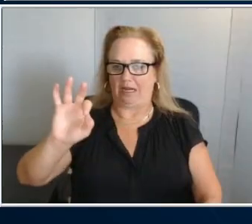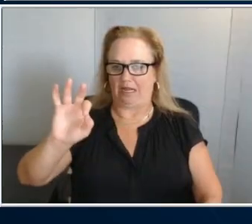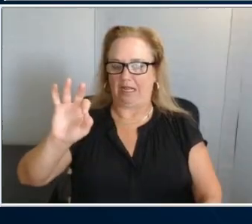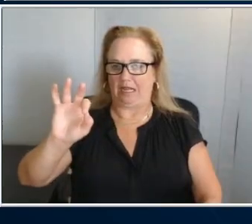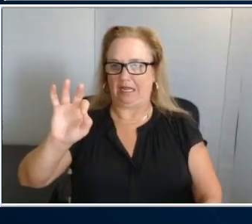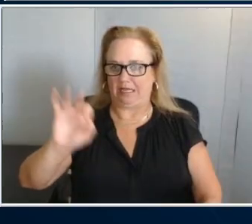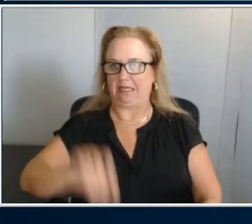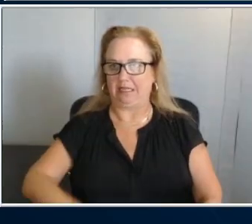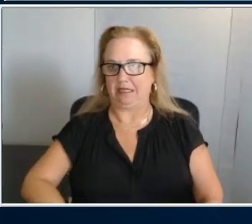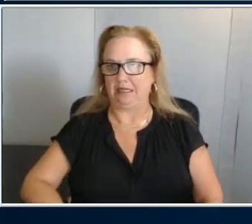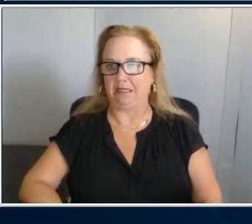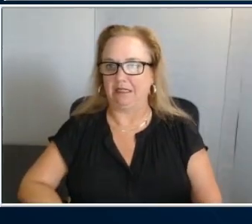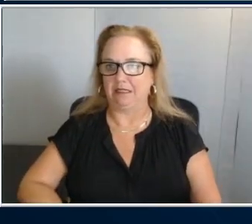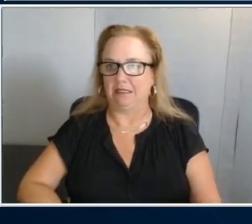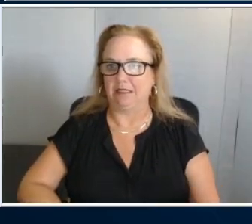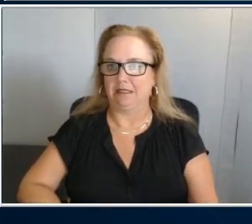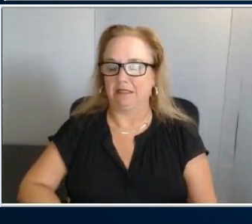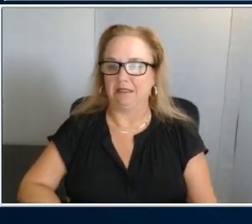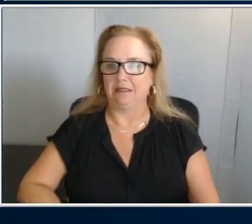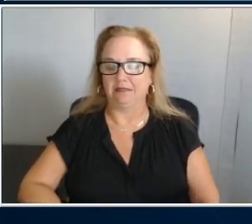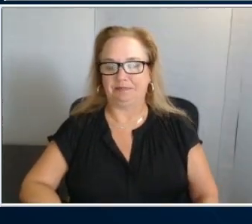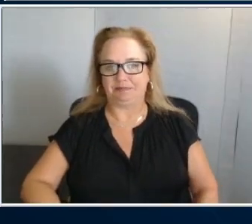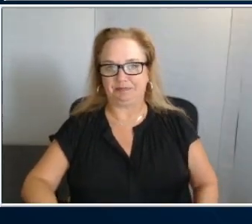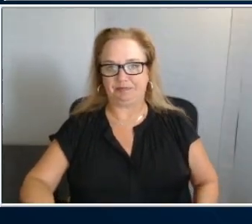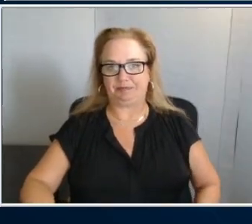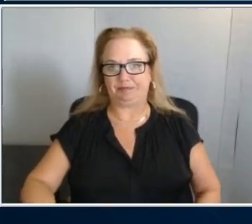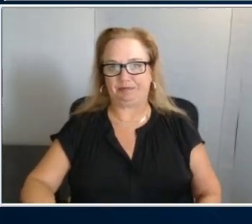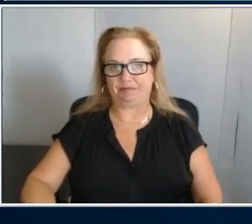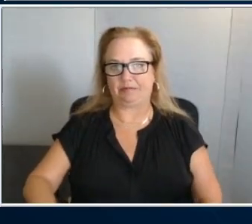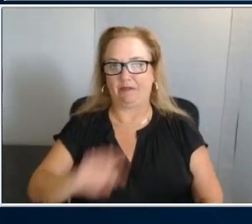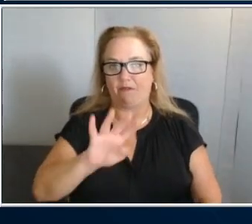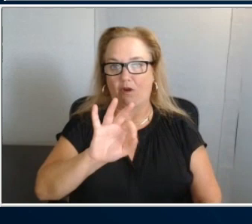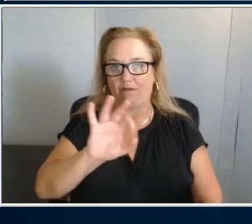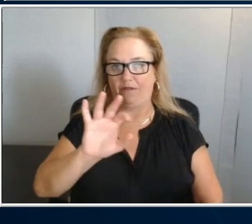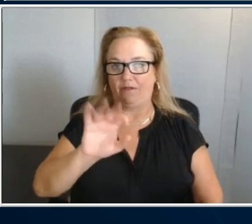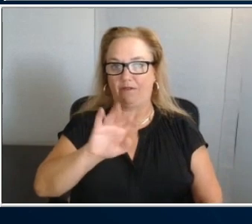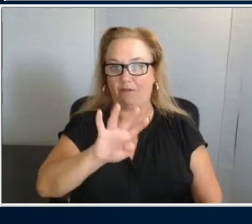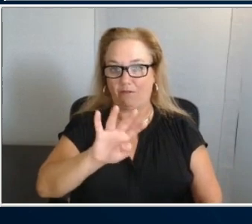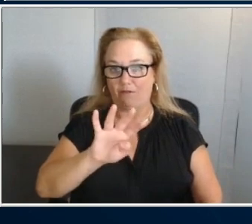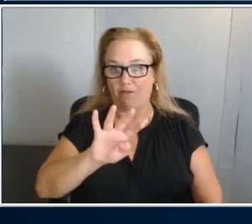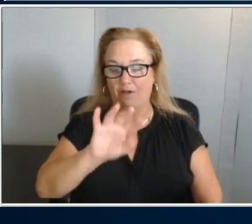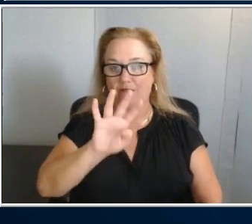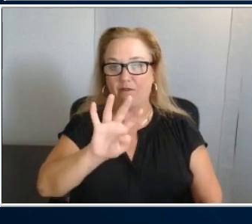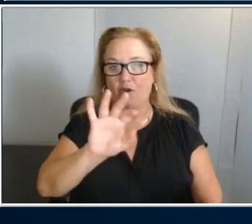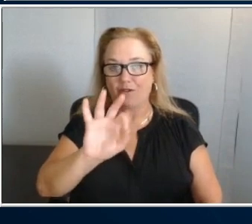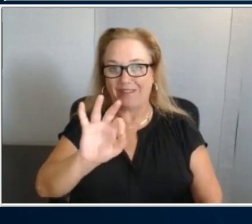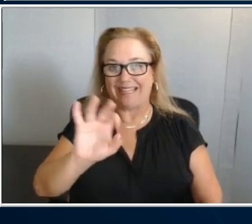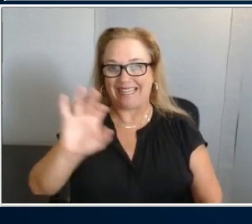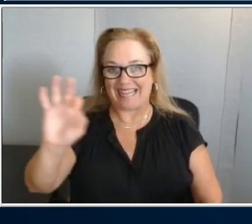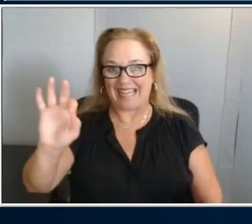inches tall. So, did you say 5 feet? 4?